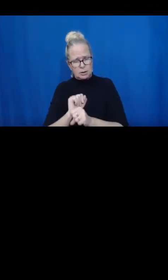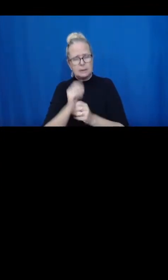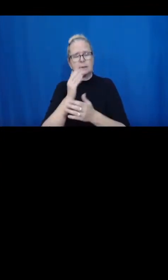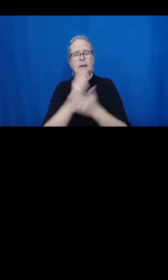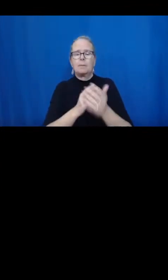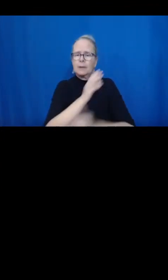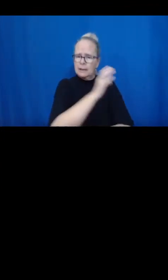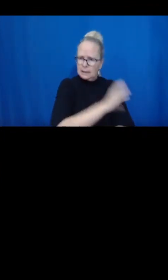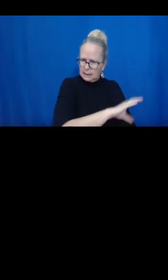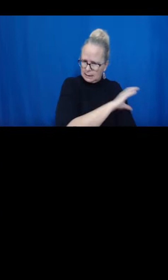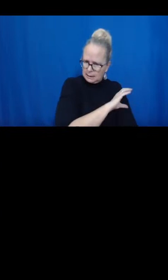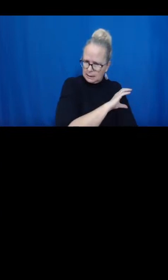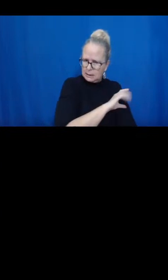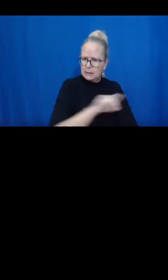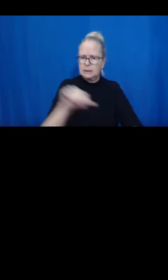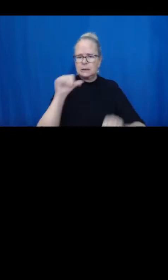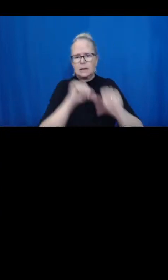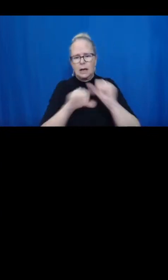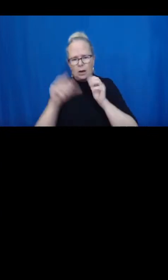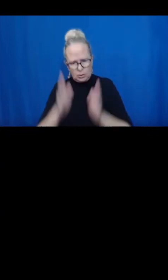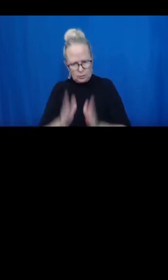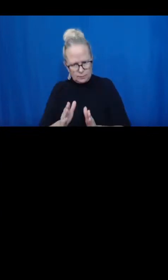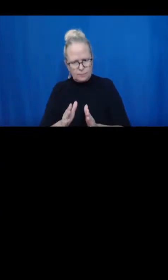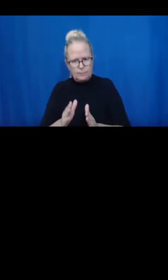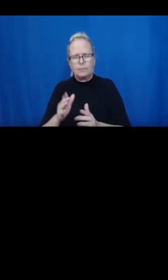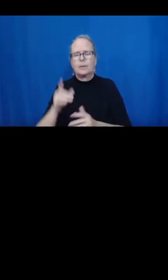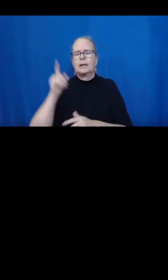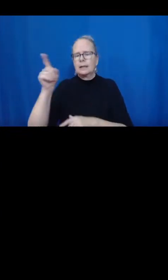vaccination in patients that are specifically on